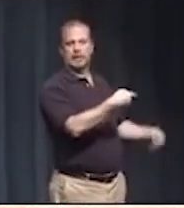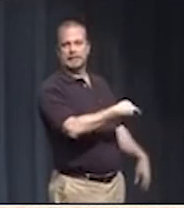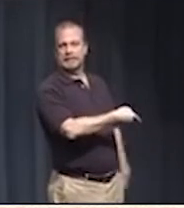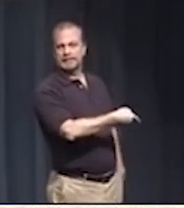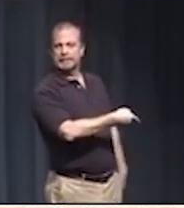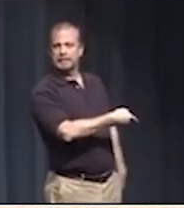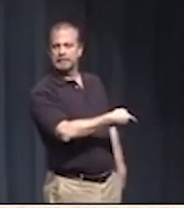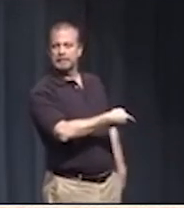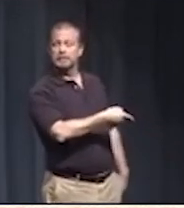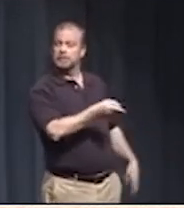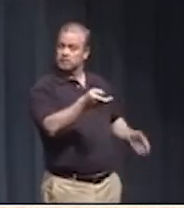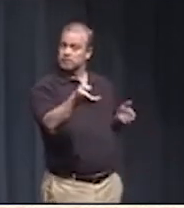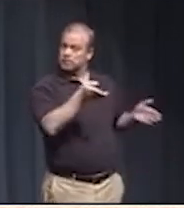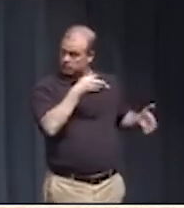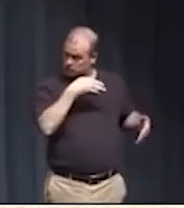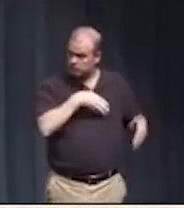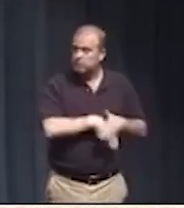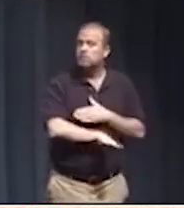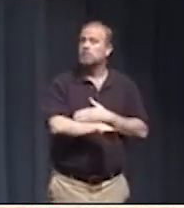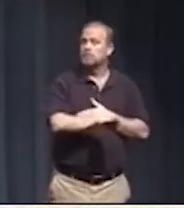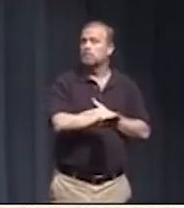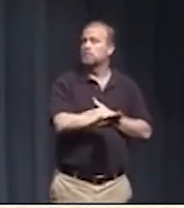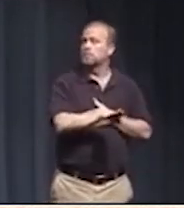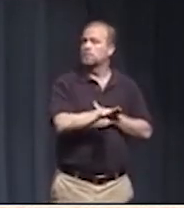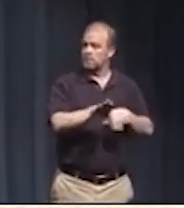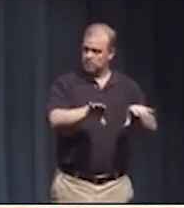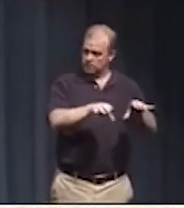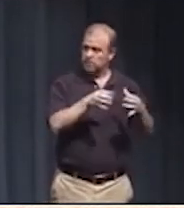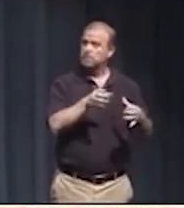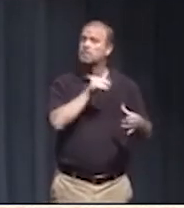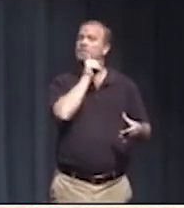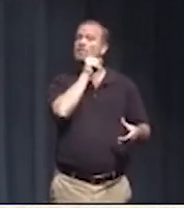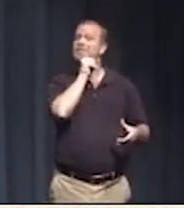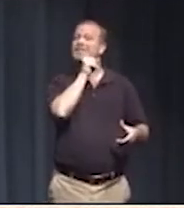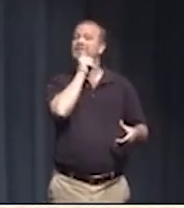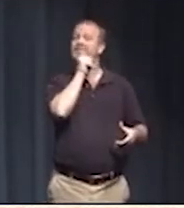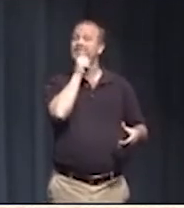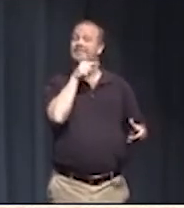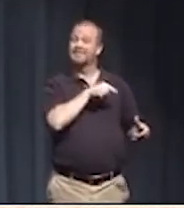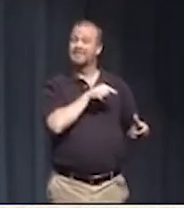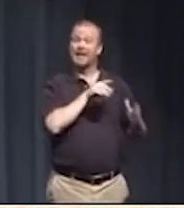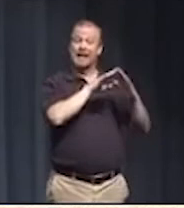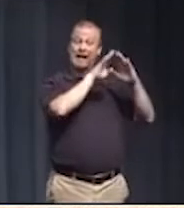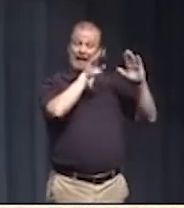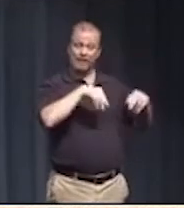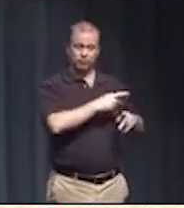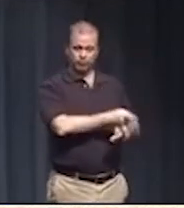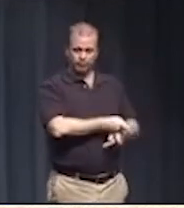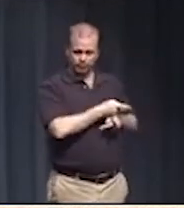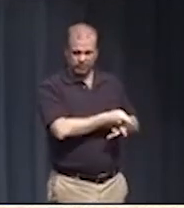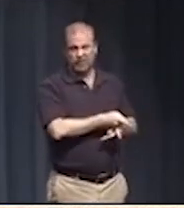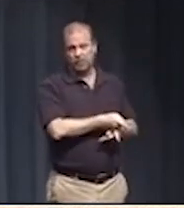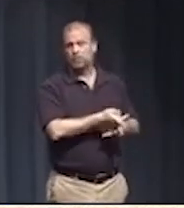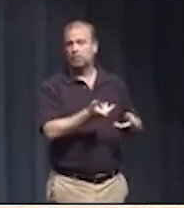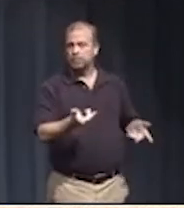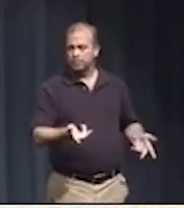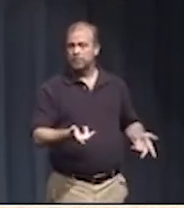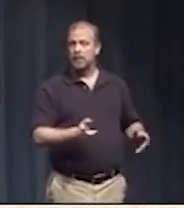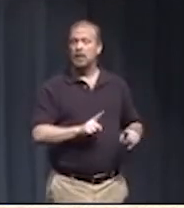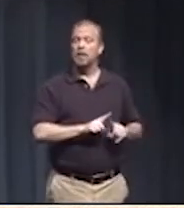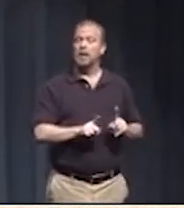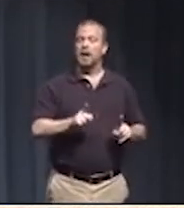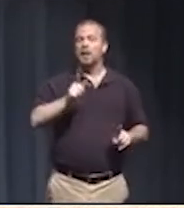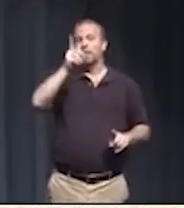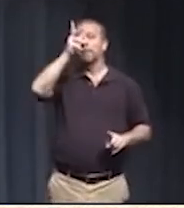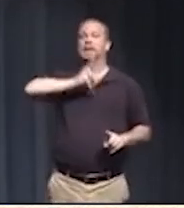They served the purpose of reproducing the species and making sure that the household was taken care of. But it was a